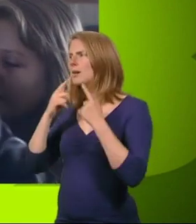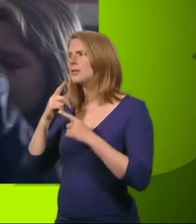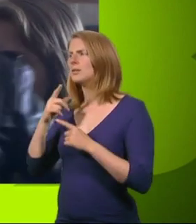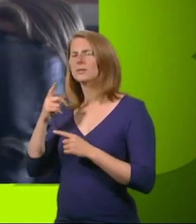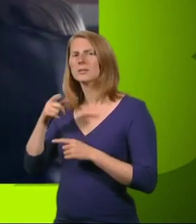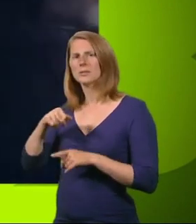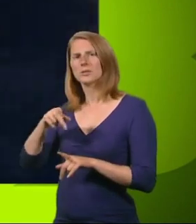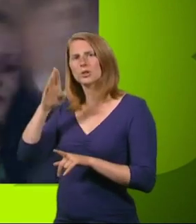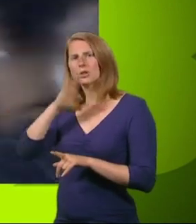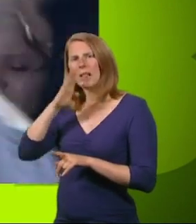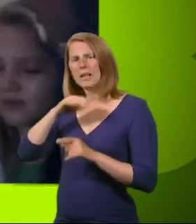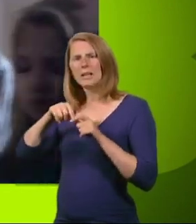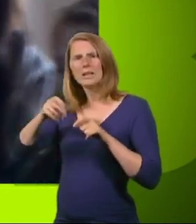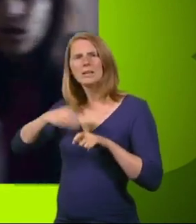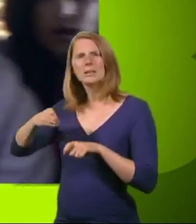chilies.